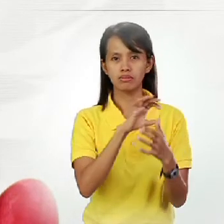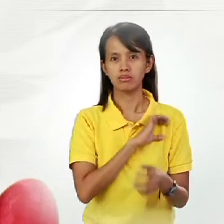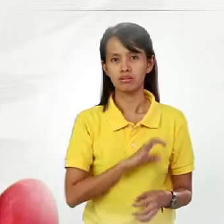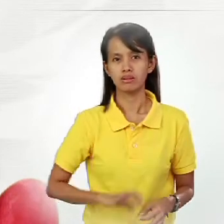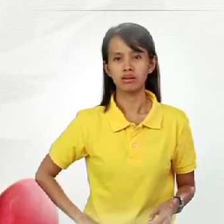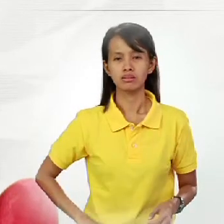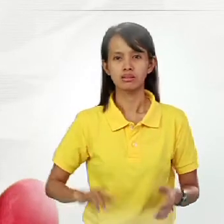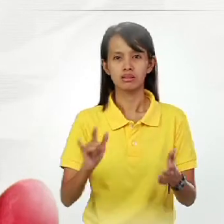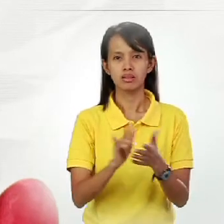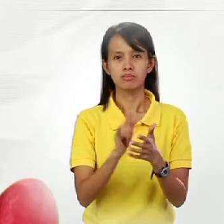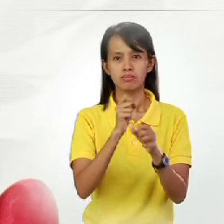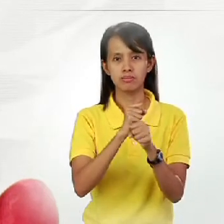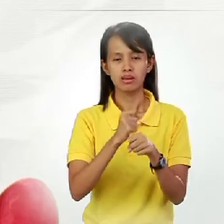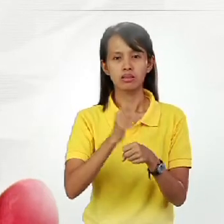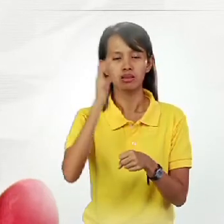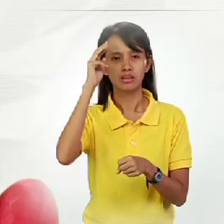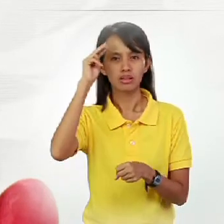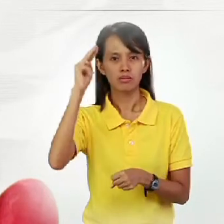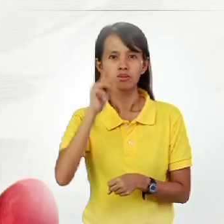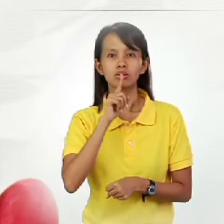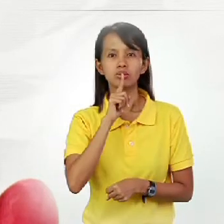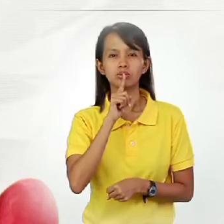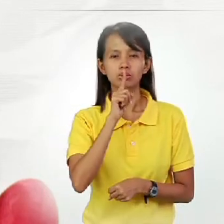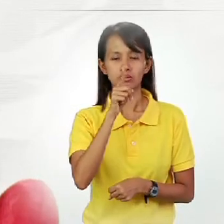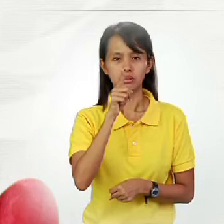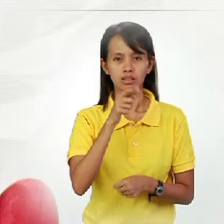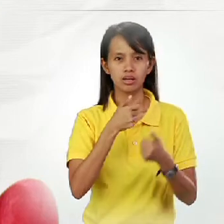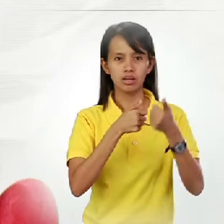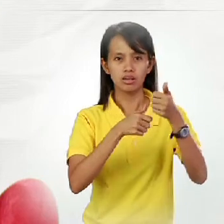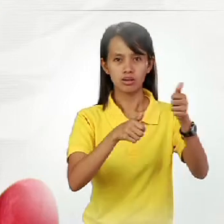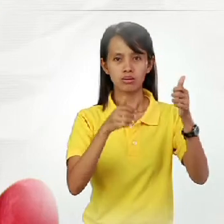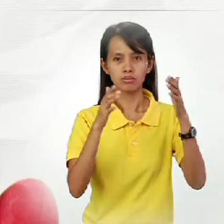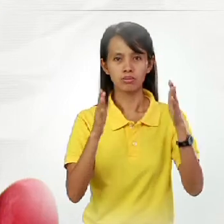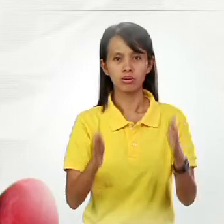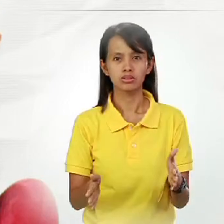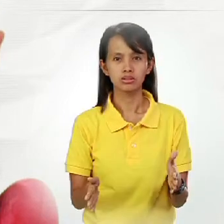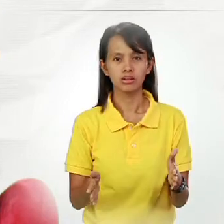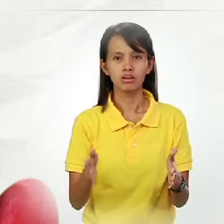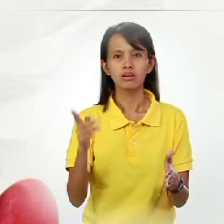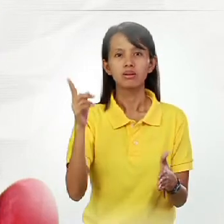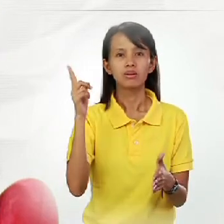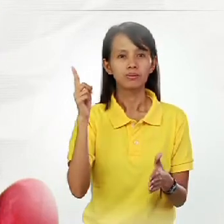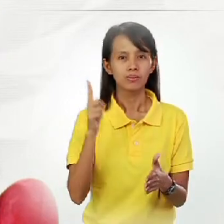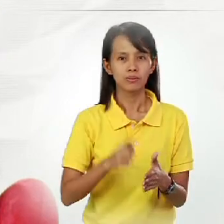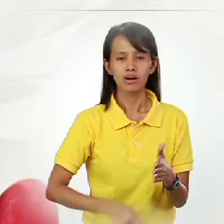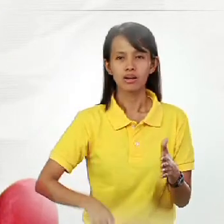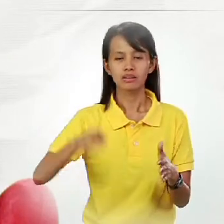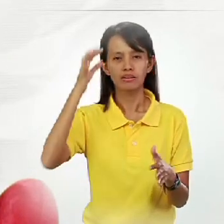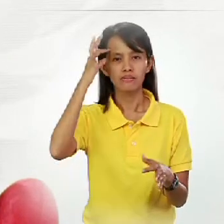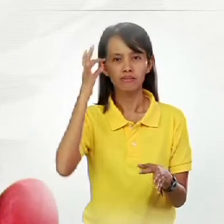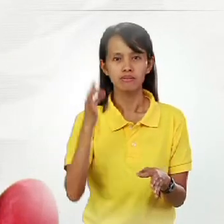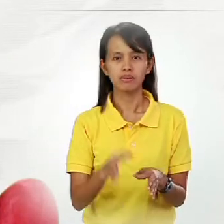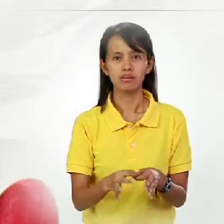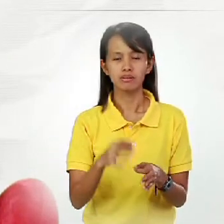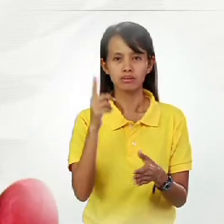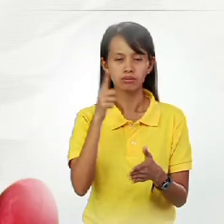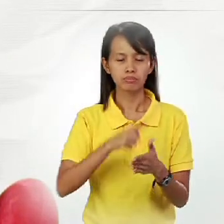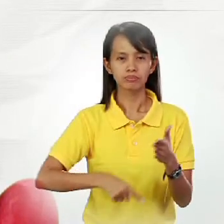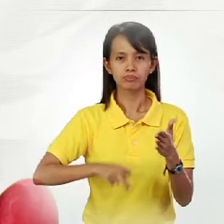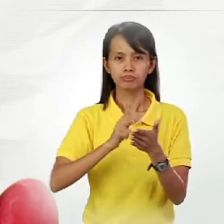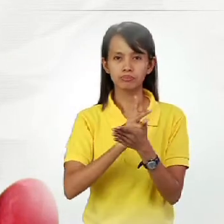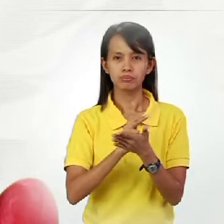Christ that make him truly an apostle. What faith!